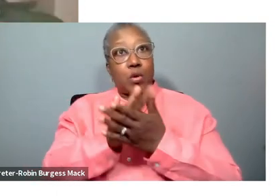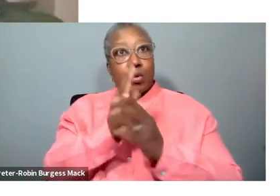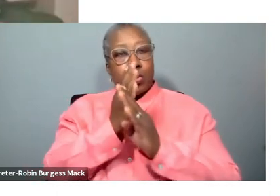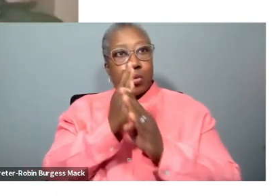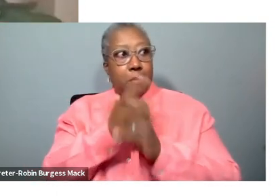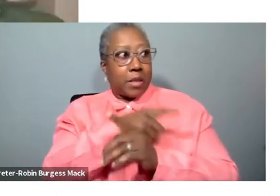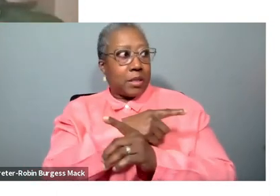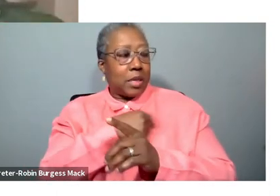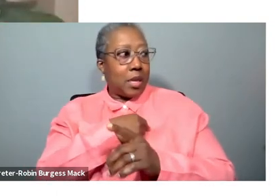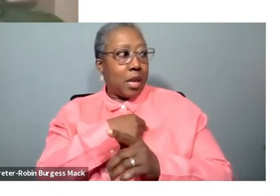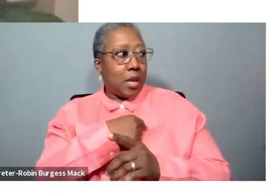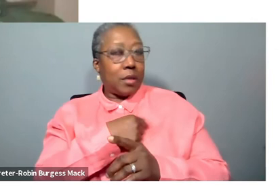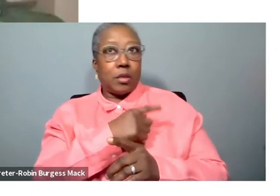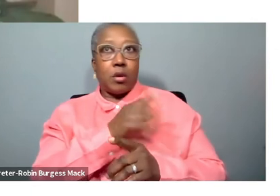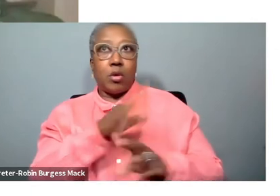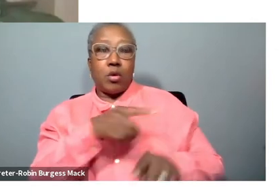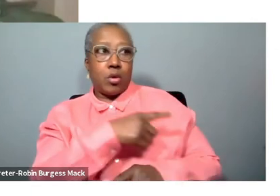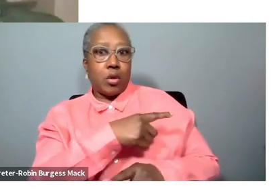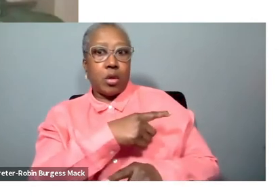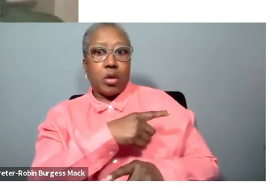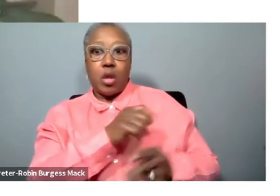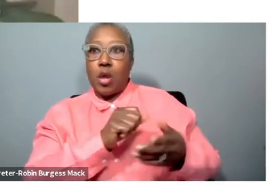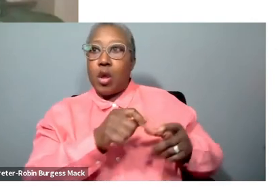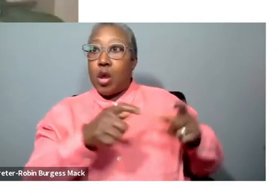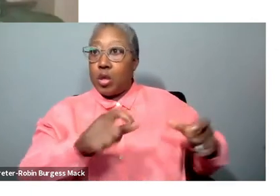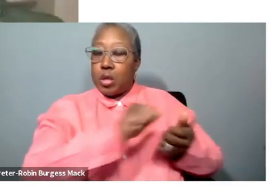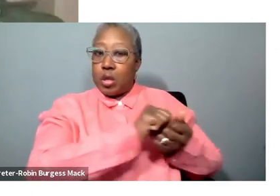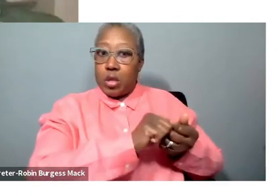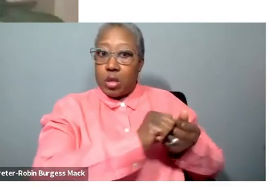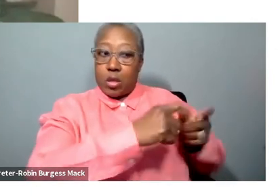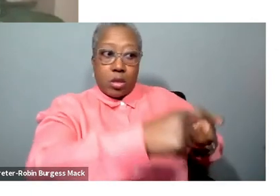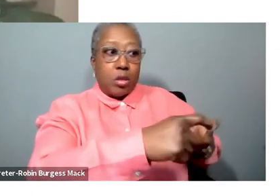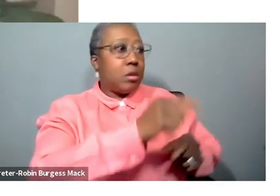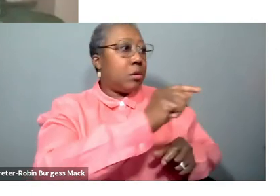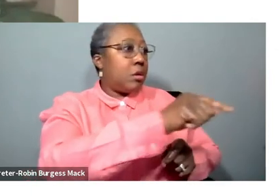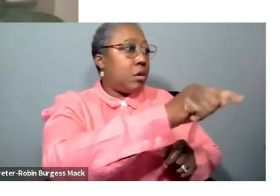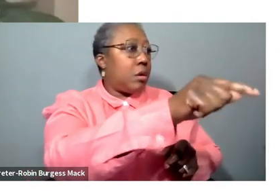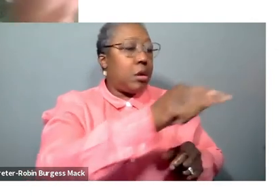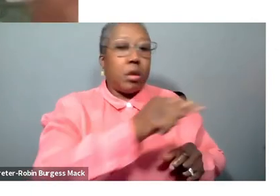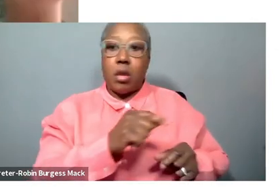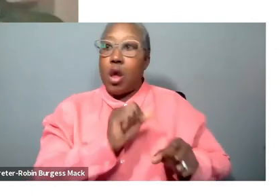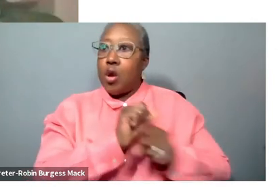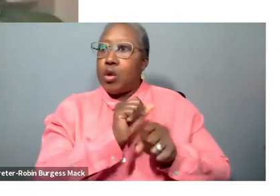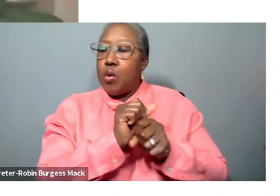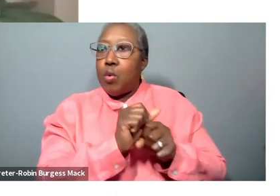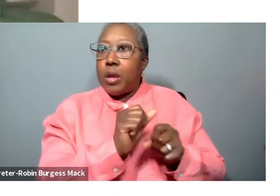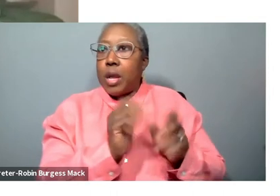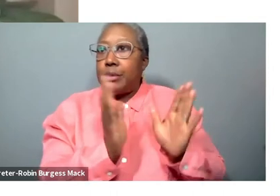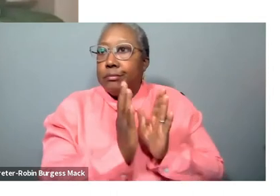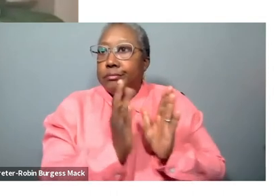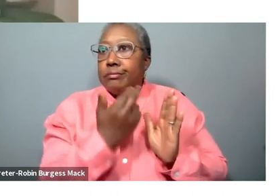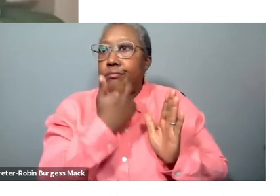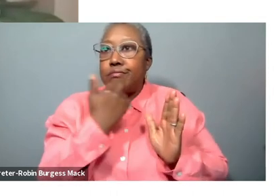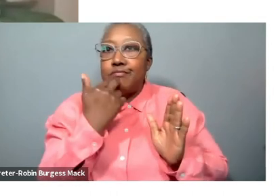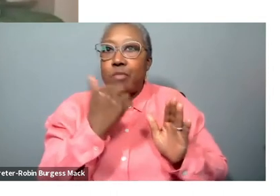see kids my age who were washing dishes by the roadside. They worked at these little restaurants on the